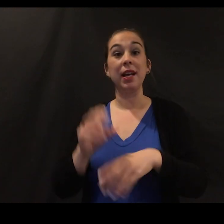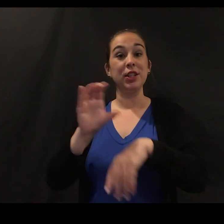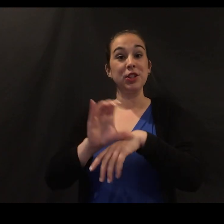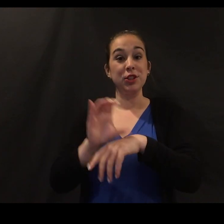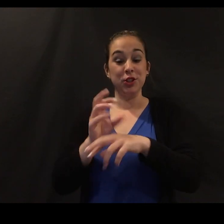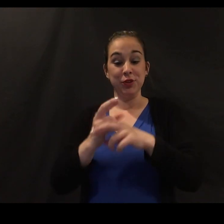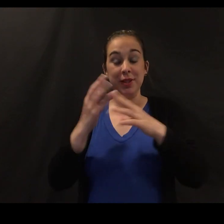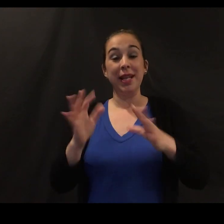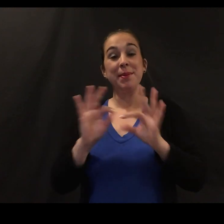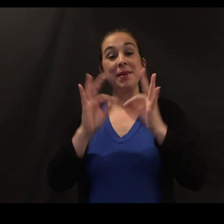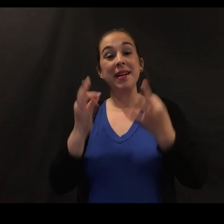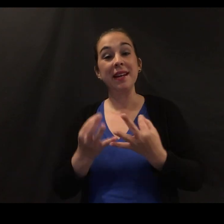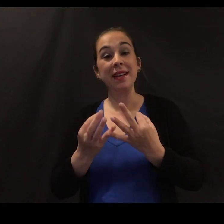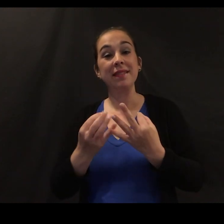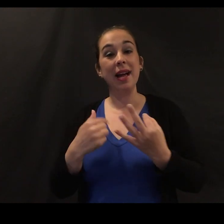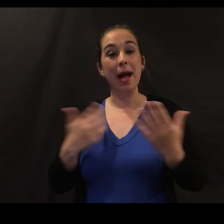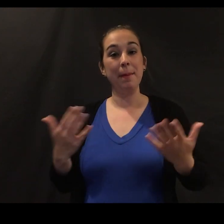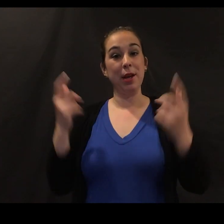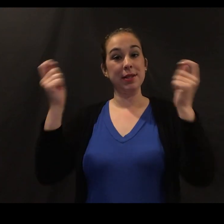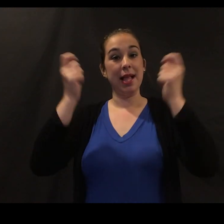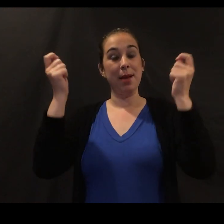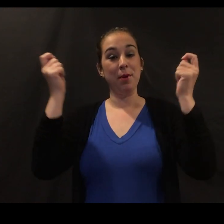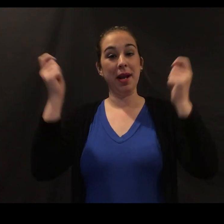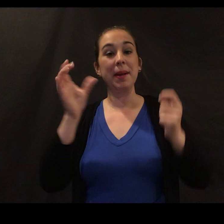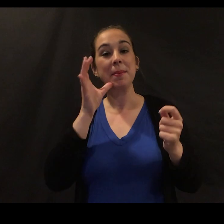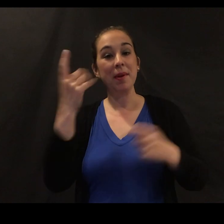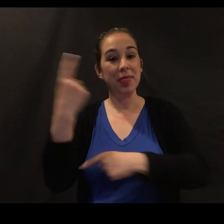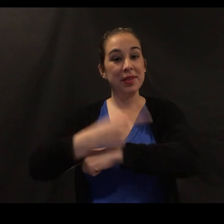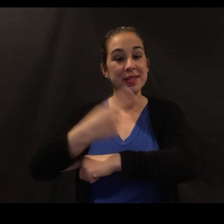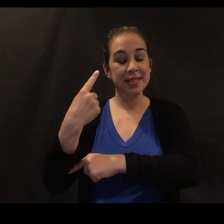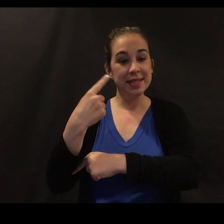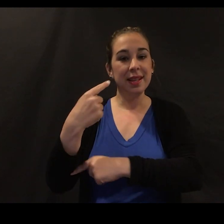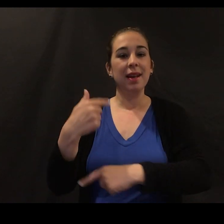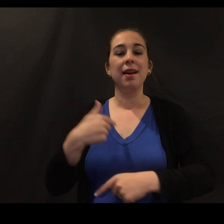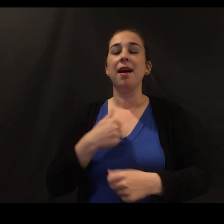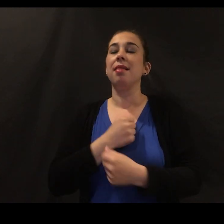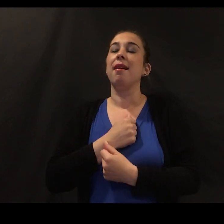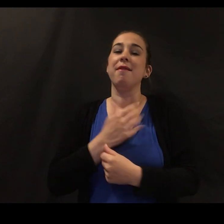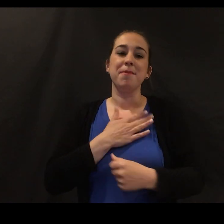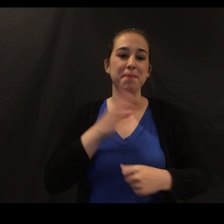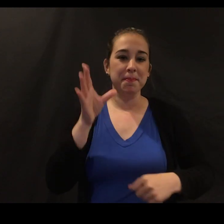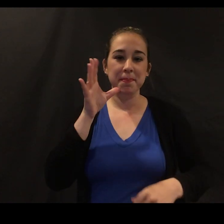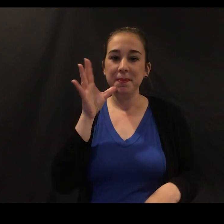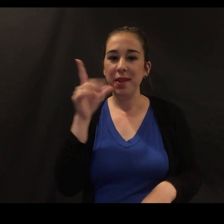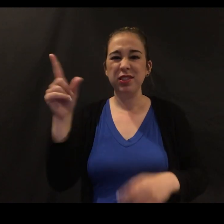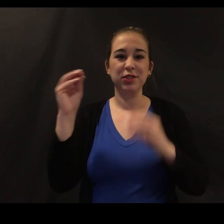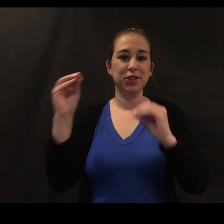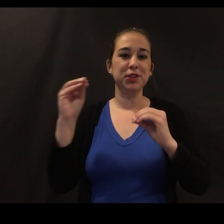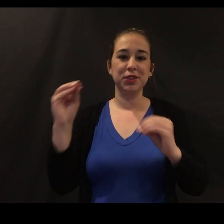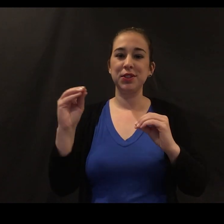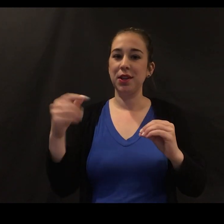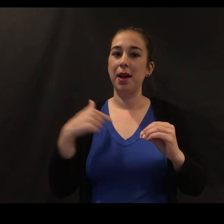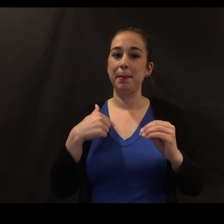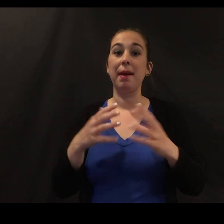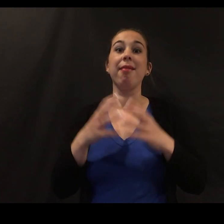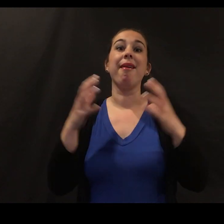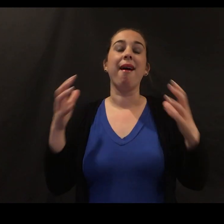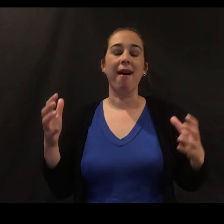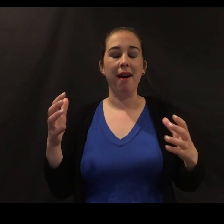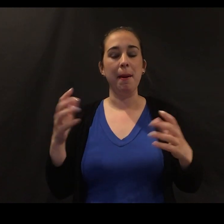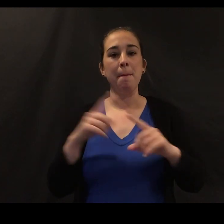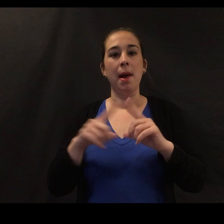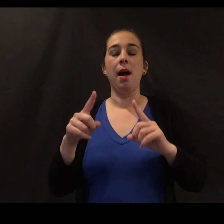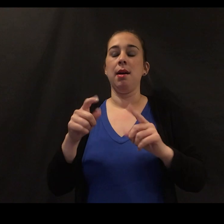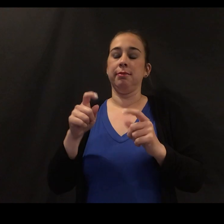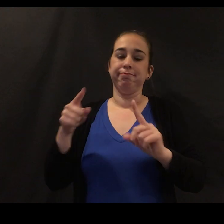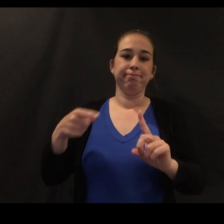I'm just here celebrating Mother's Day. I love my mom. She taught me a lot of things, but the main thing she